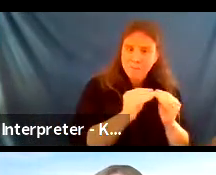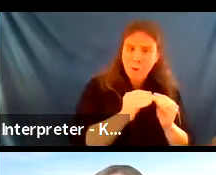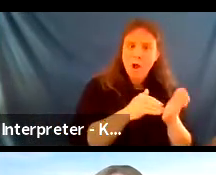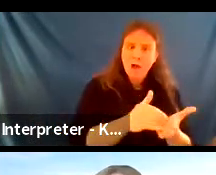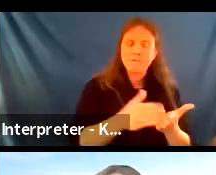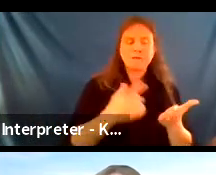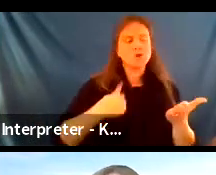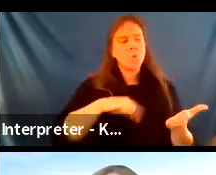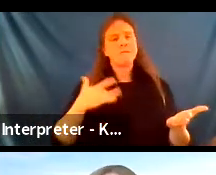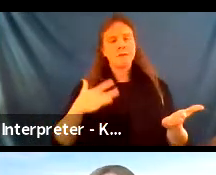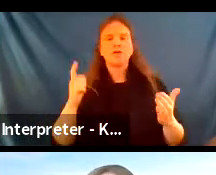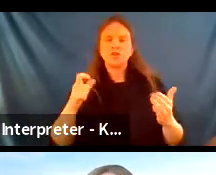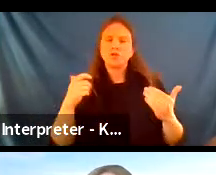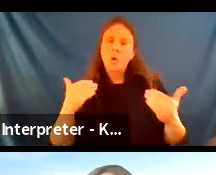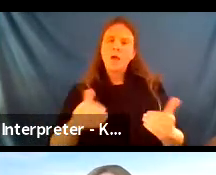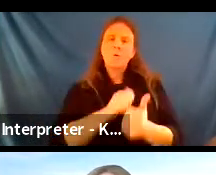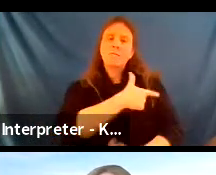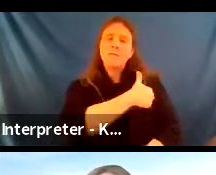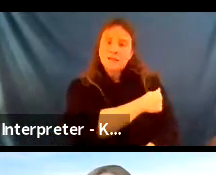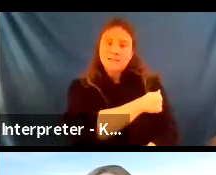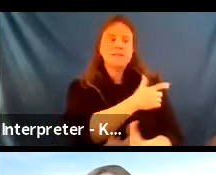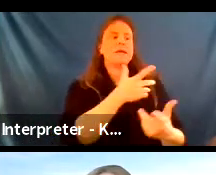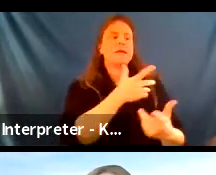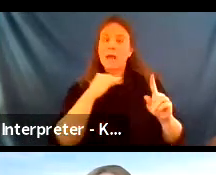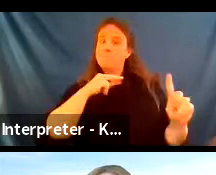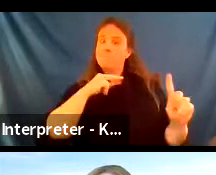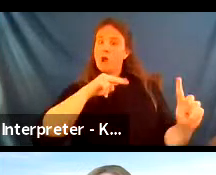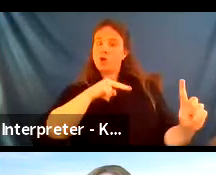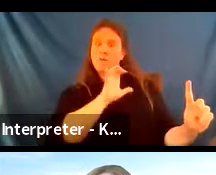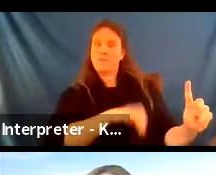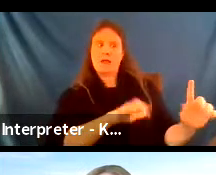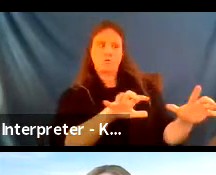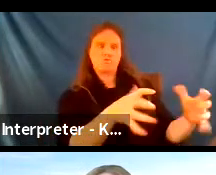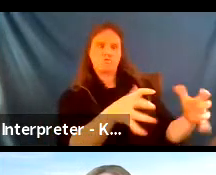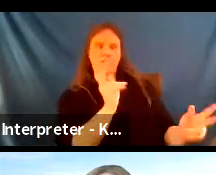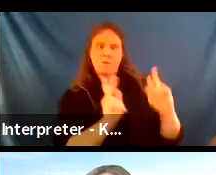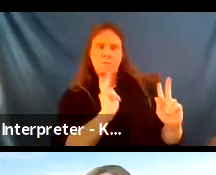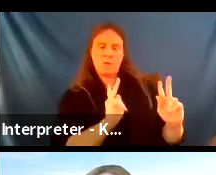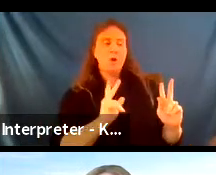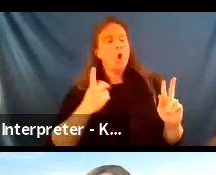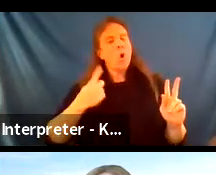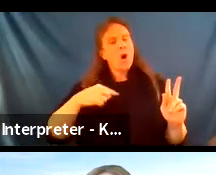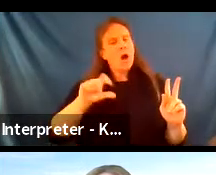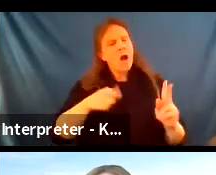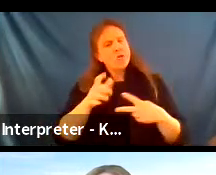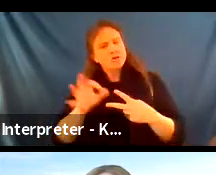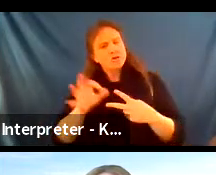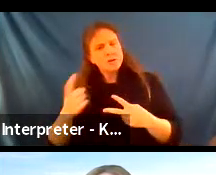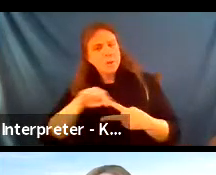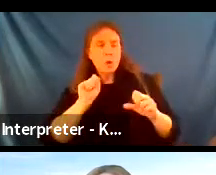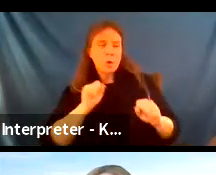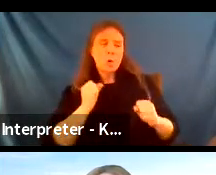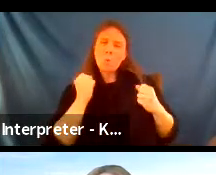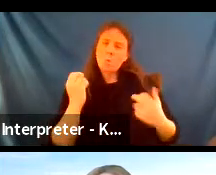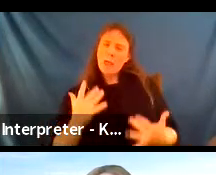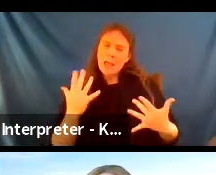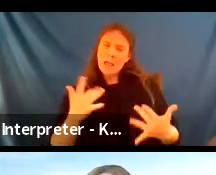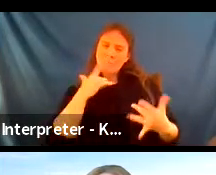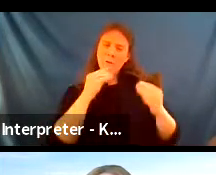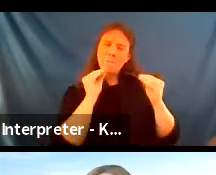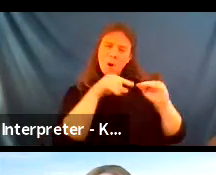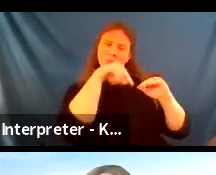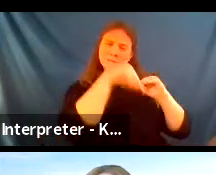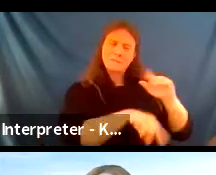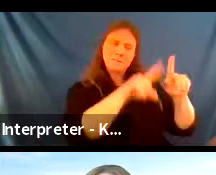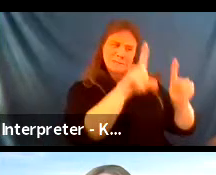that population. The other choice would be to, wait until that data became available. But like I said, it could have been a year before that data became available.